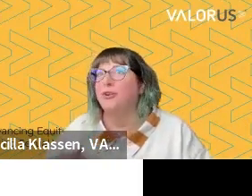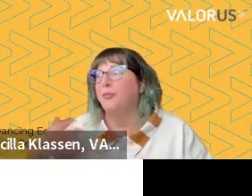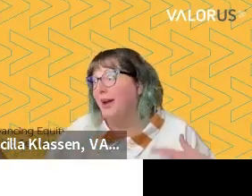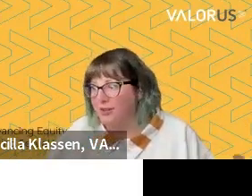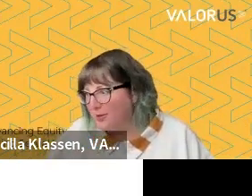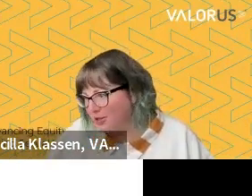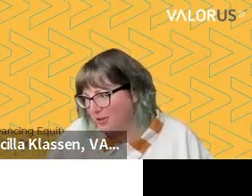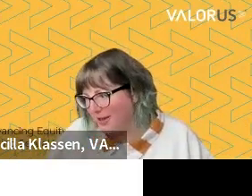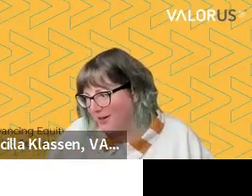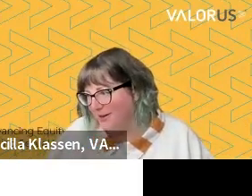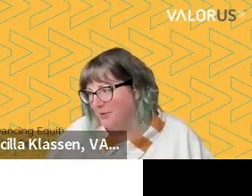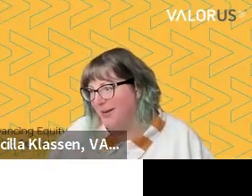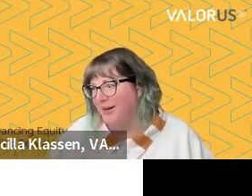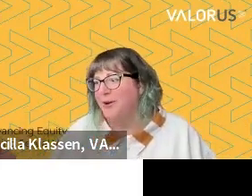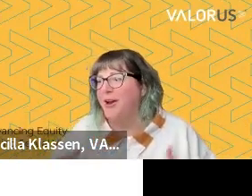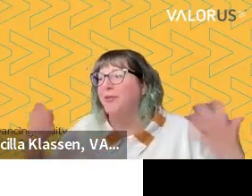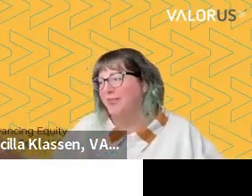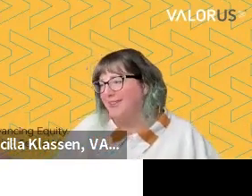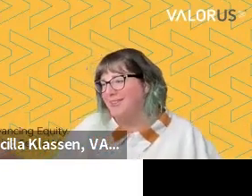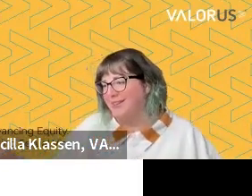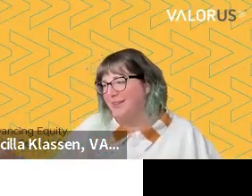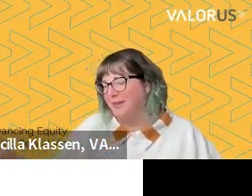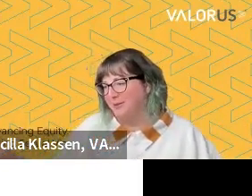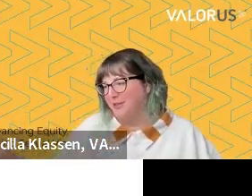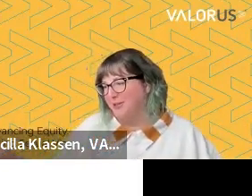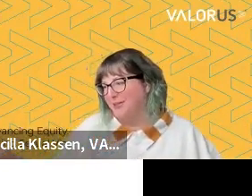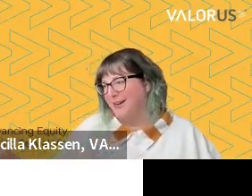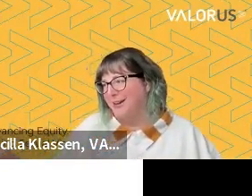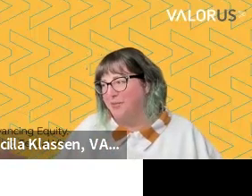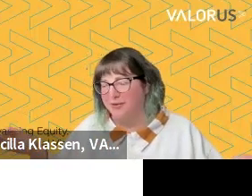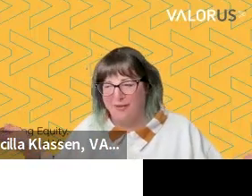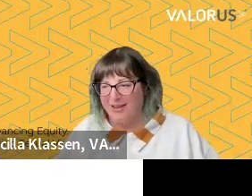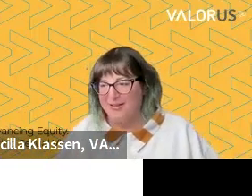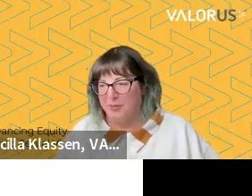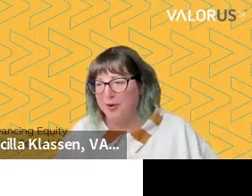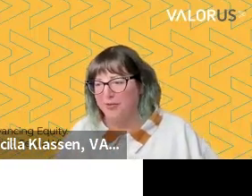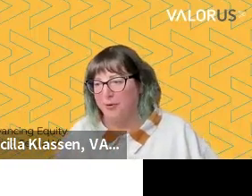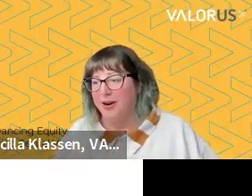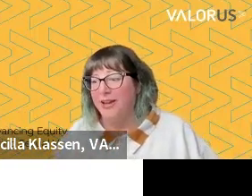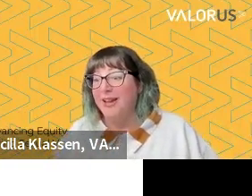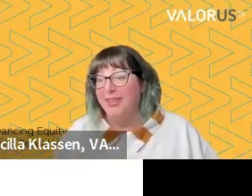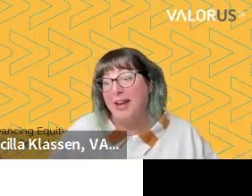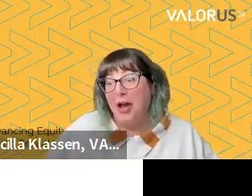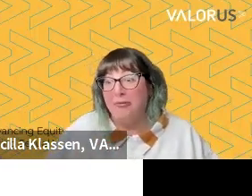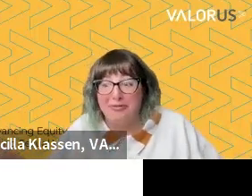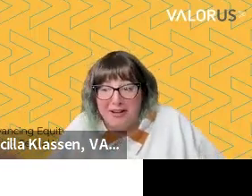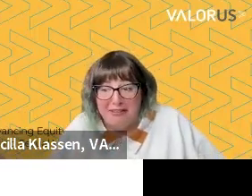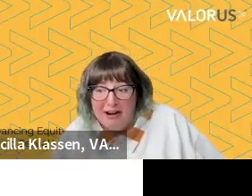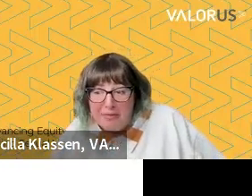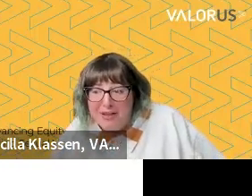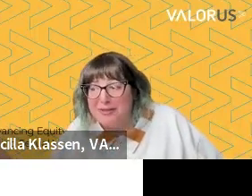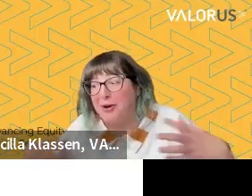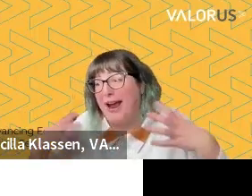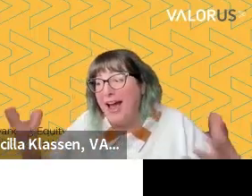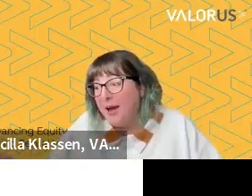was referred back to the regional center, right? And we know that that's not something the regional center can provide support for. They can help you find